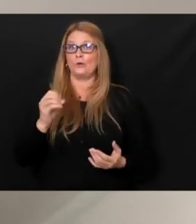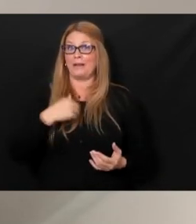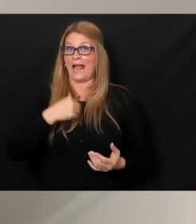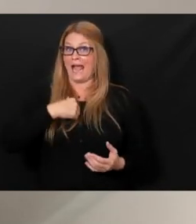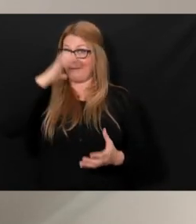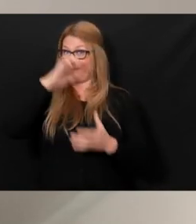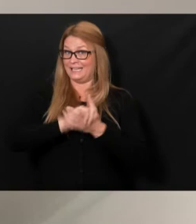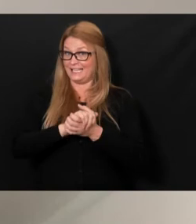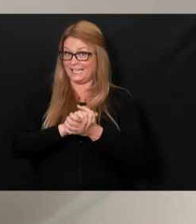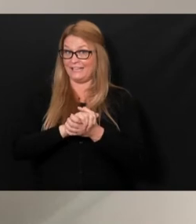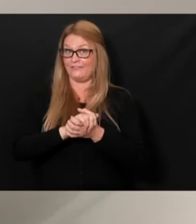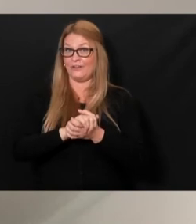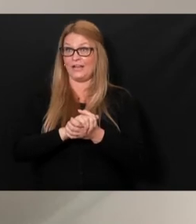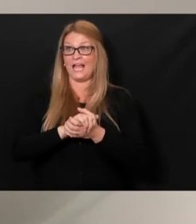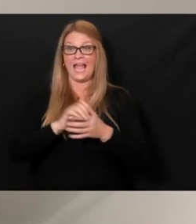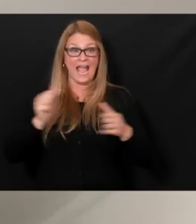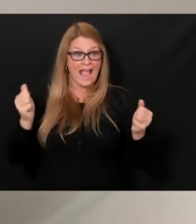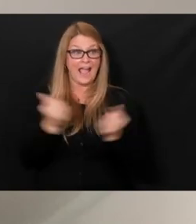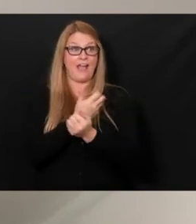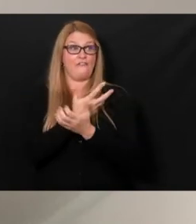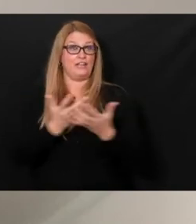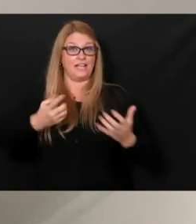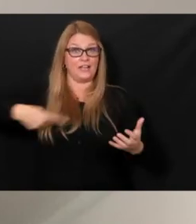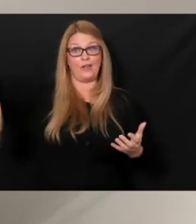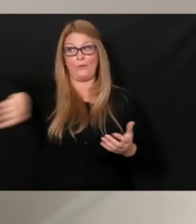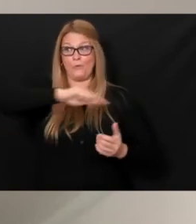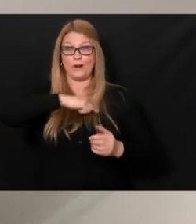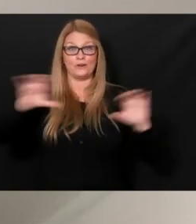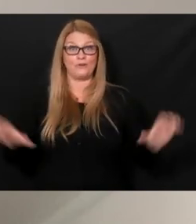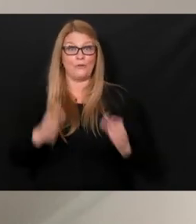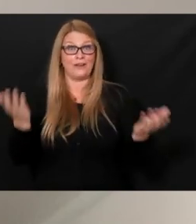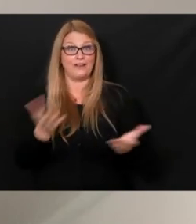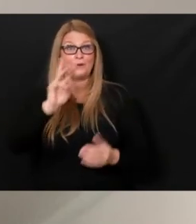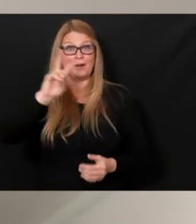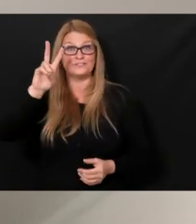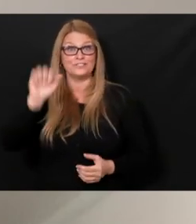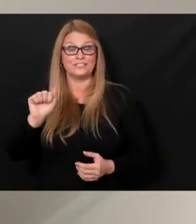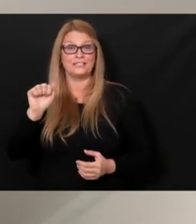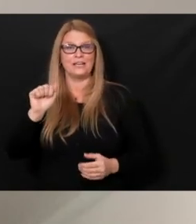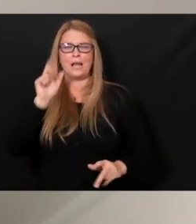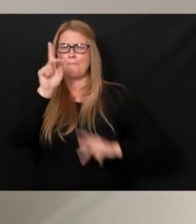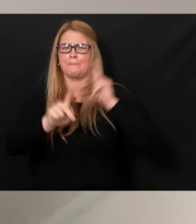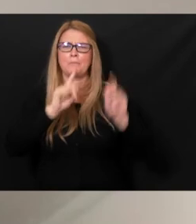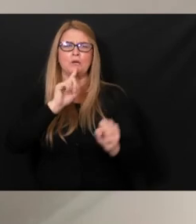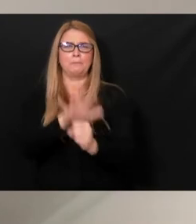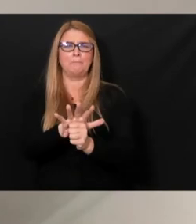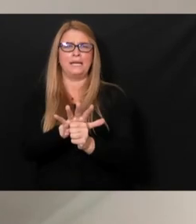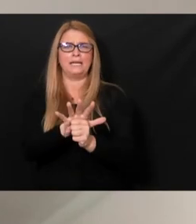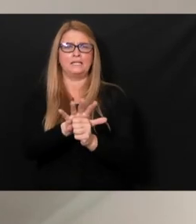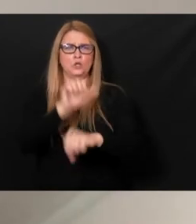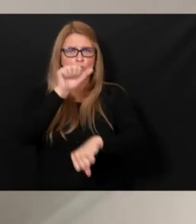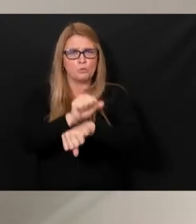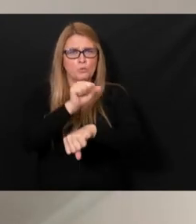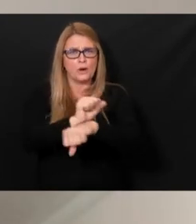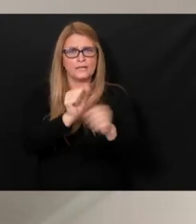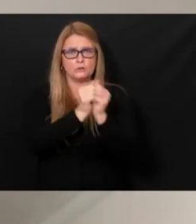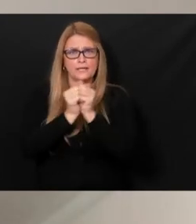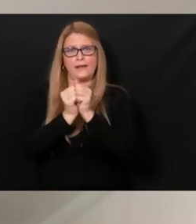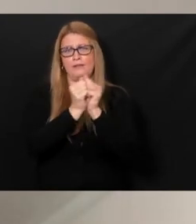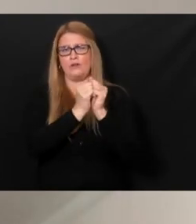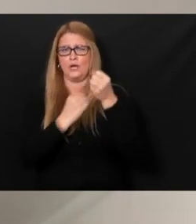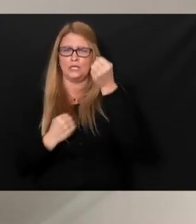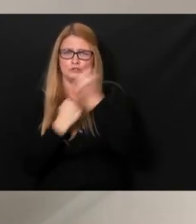this combination of what we're seeing in West Virginia, which is people really committing to staying together, to supporting each other